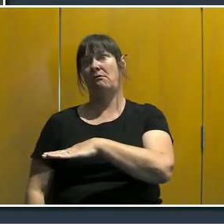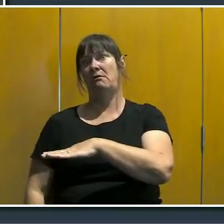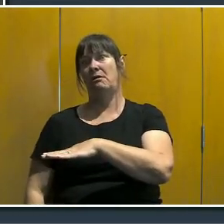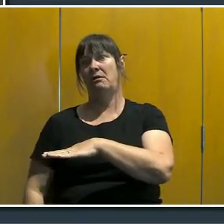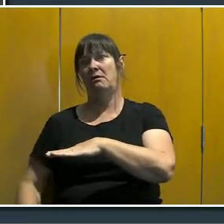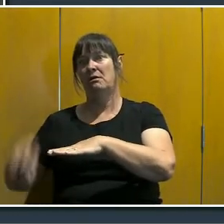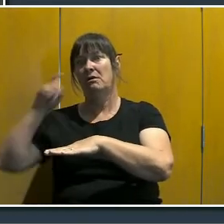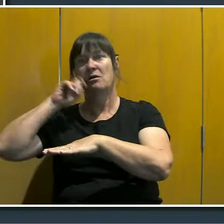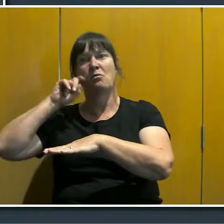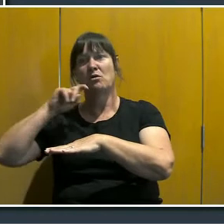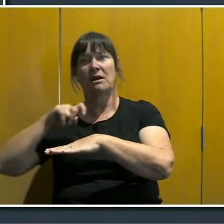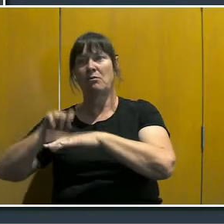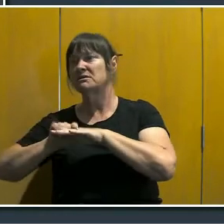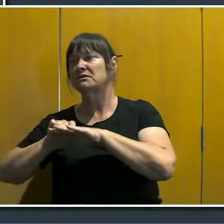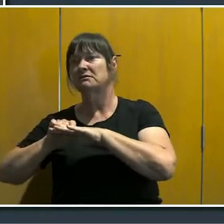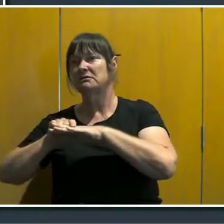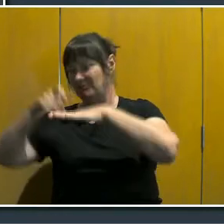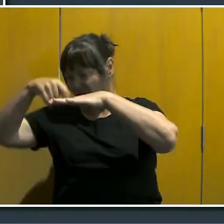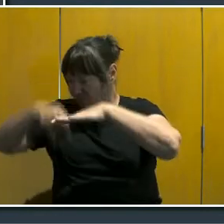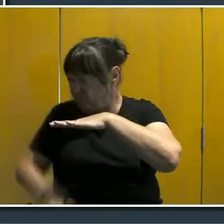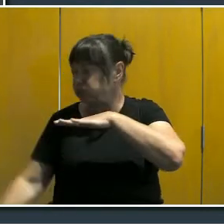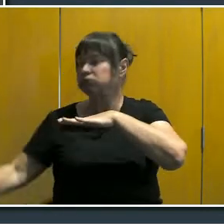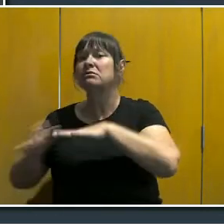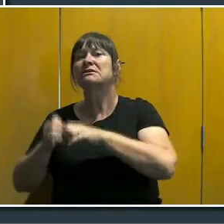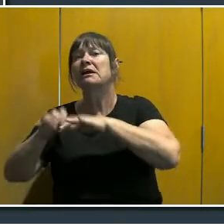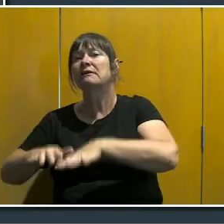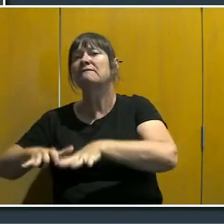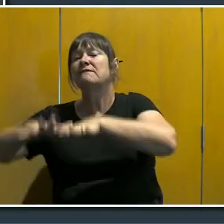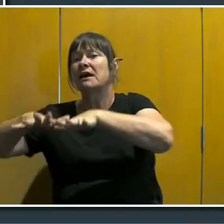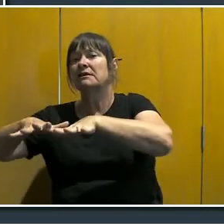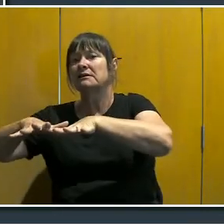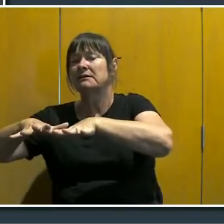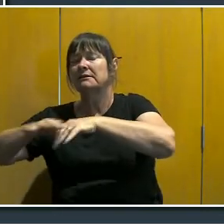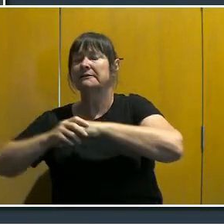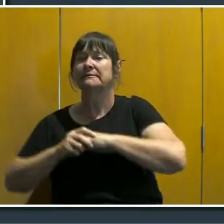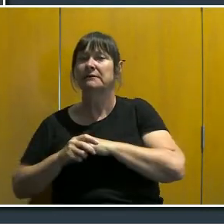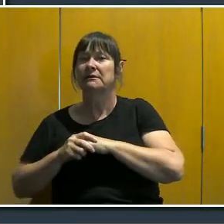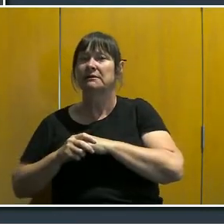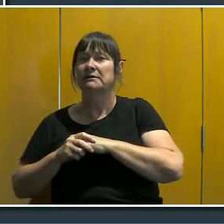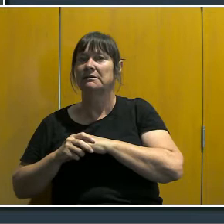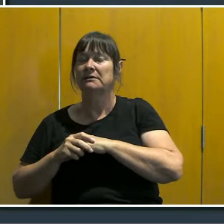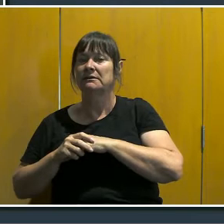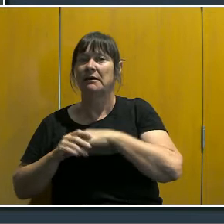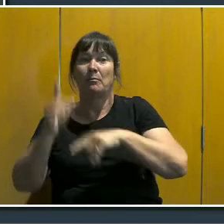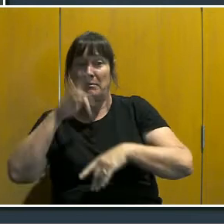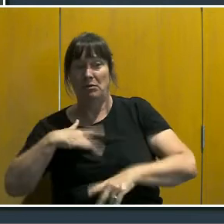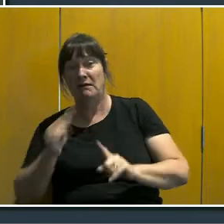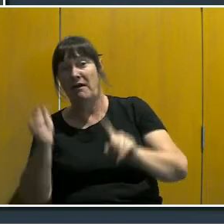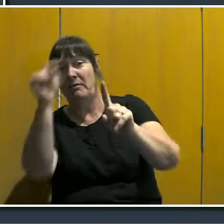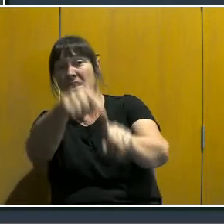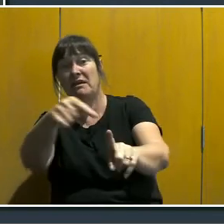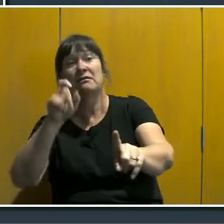and water wouldn't back up and flood the neighbour behind us, upstream from us, which would have happened if I hadn't unblocked the